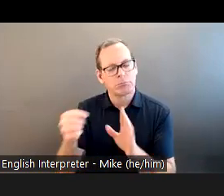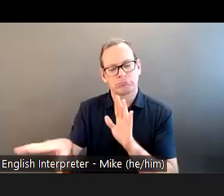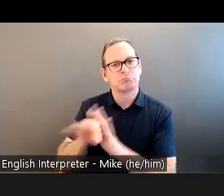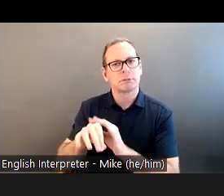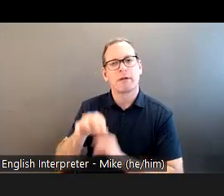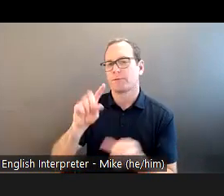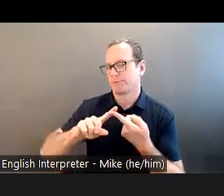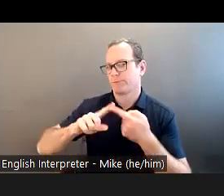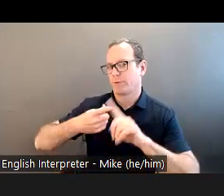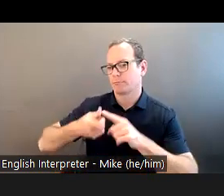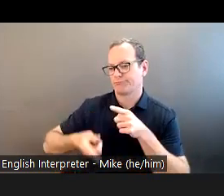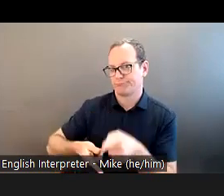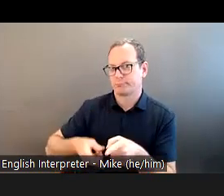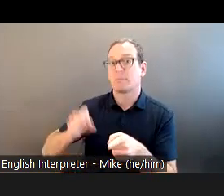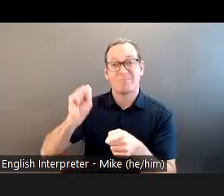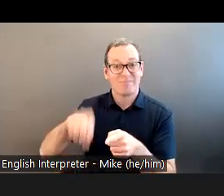limitation on that.